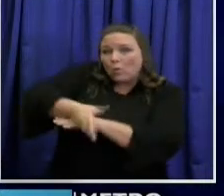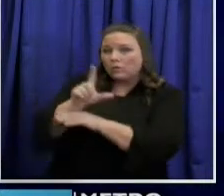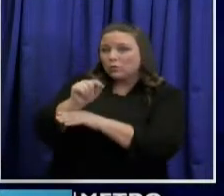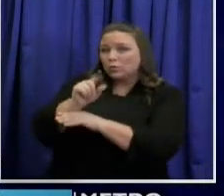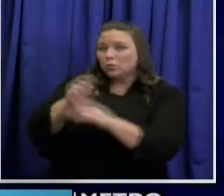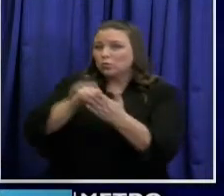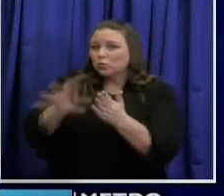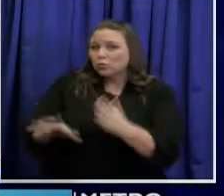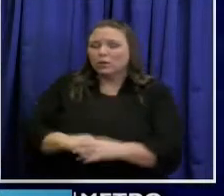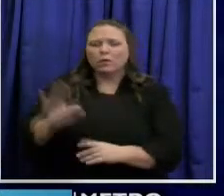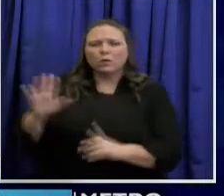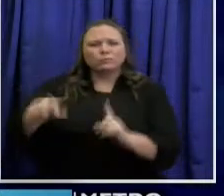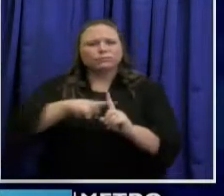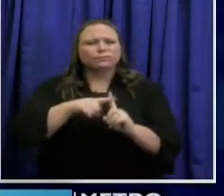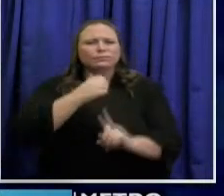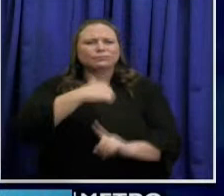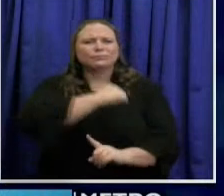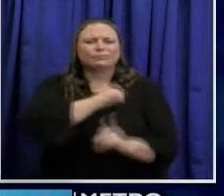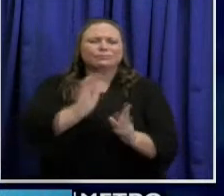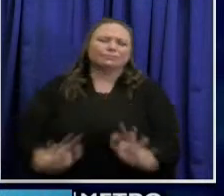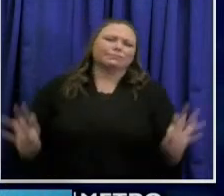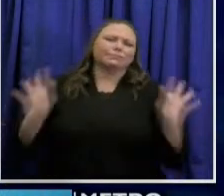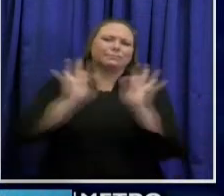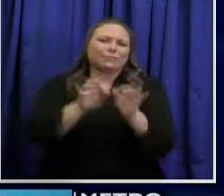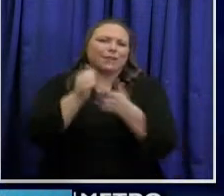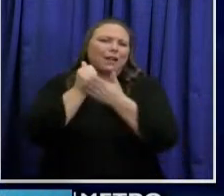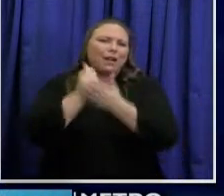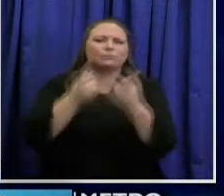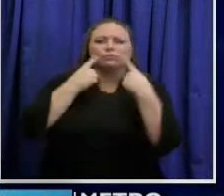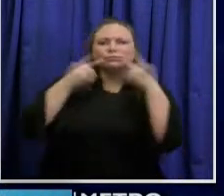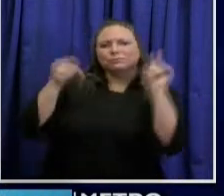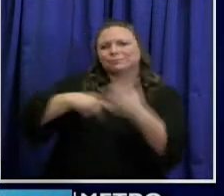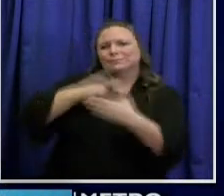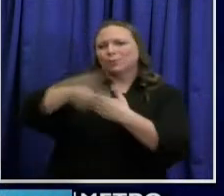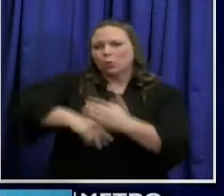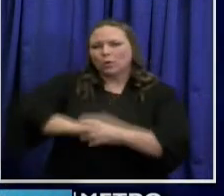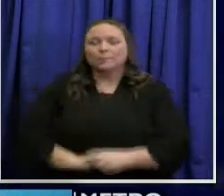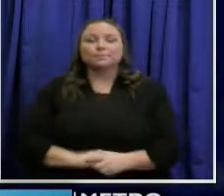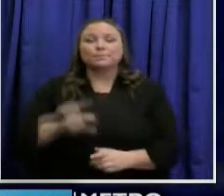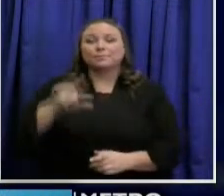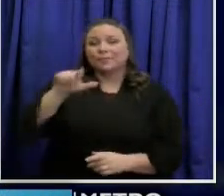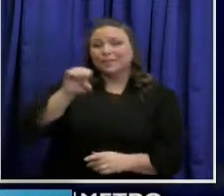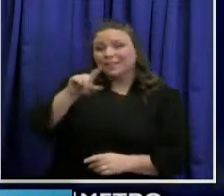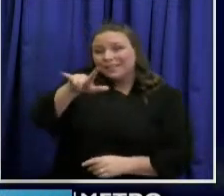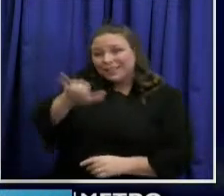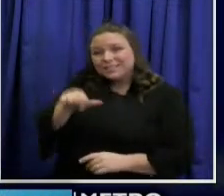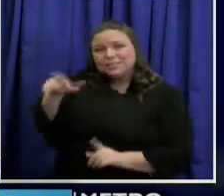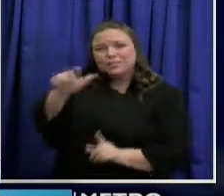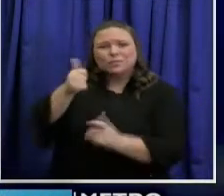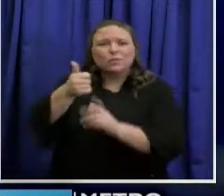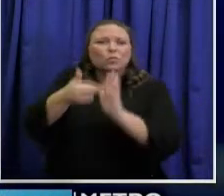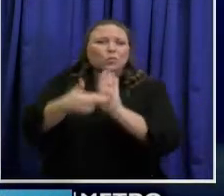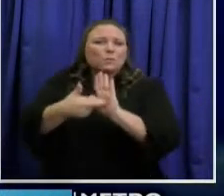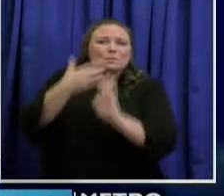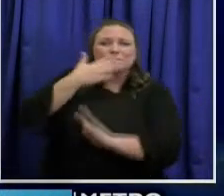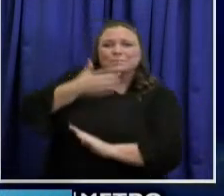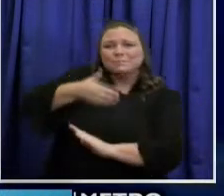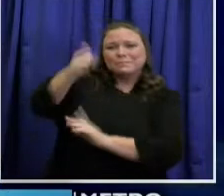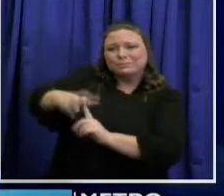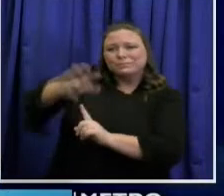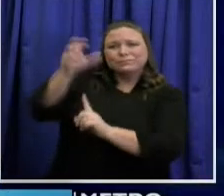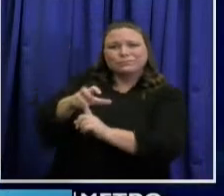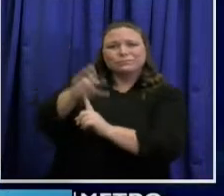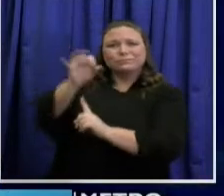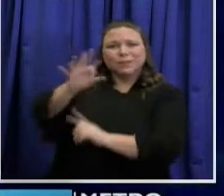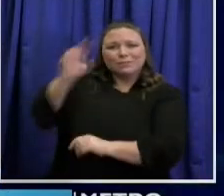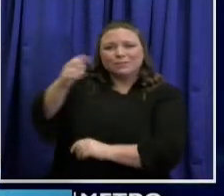positive attitude has been essential in the success of this program. Leslie represents the best of Nashville in this